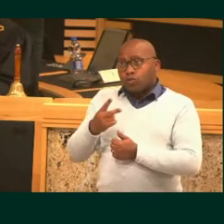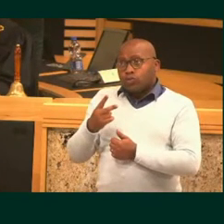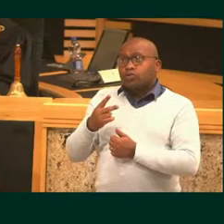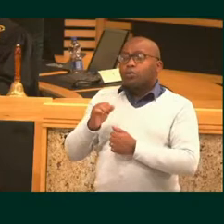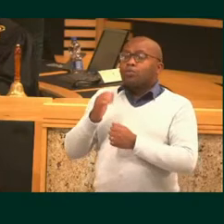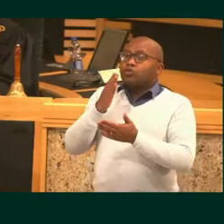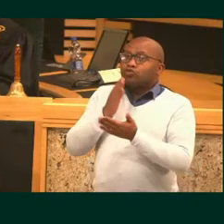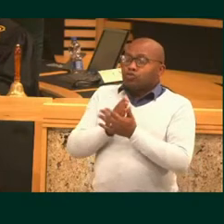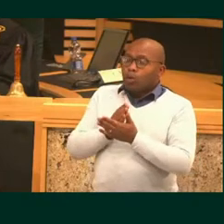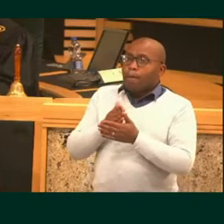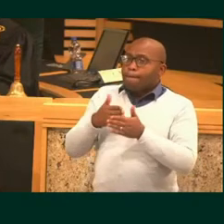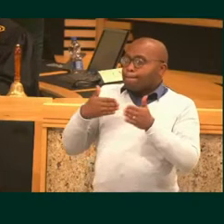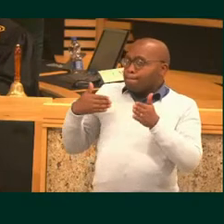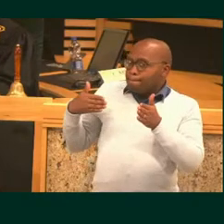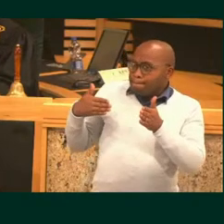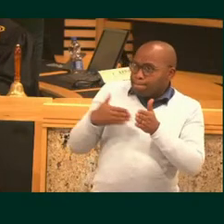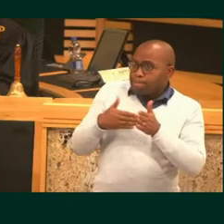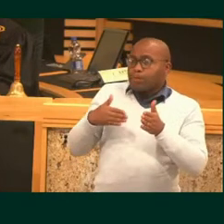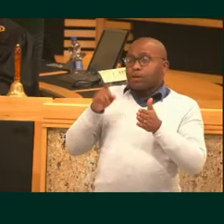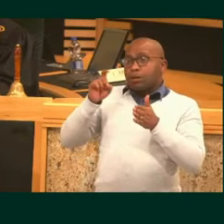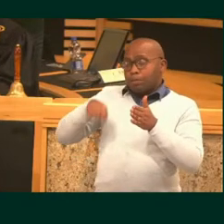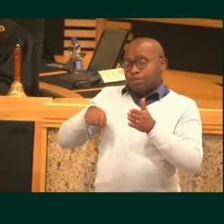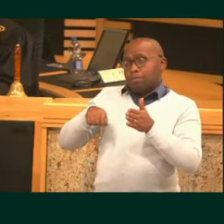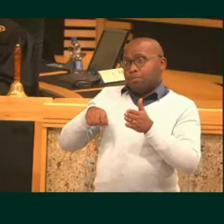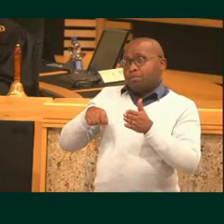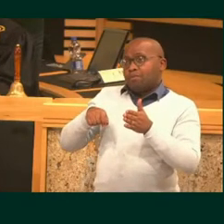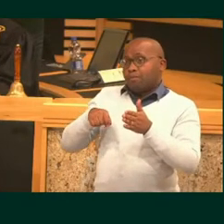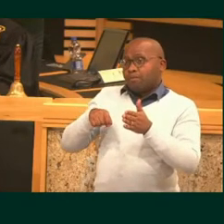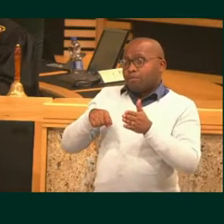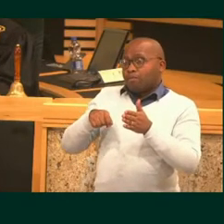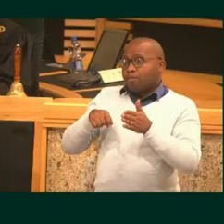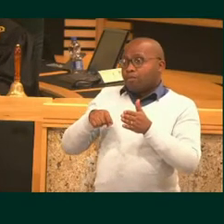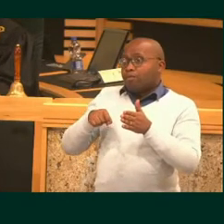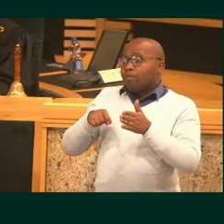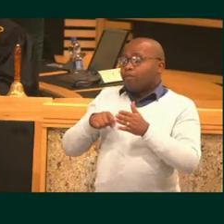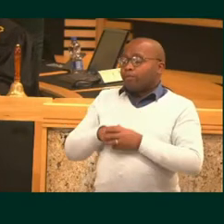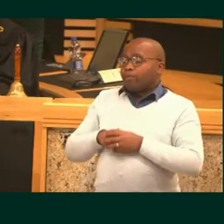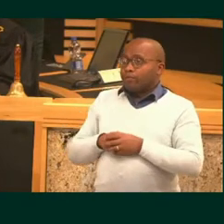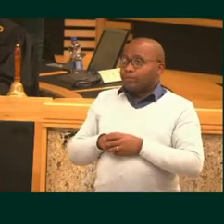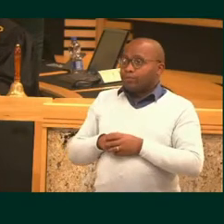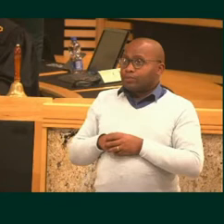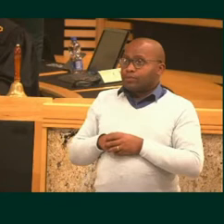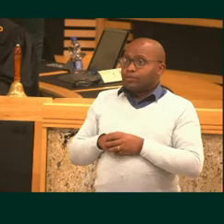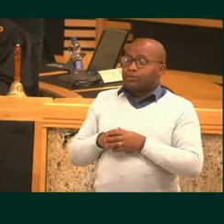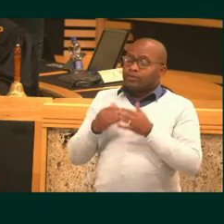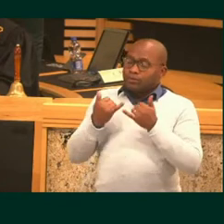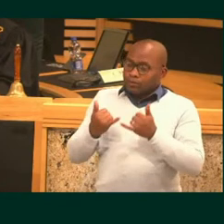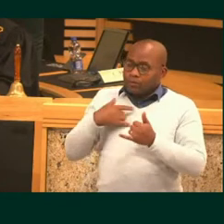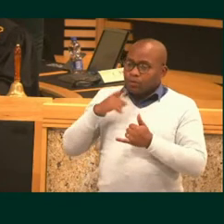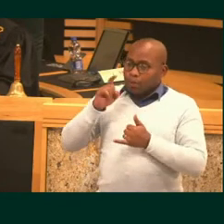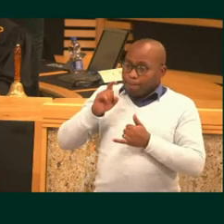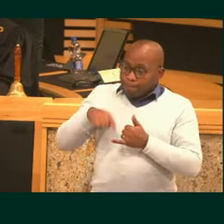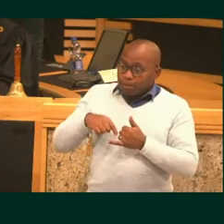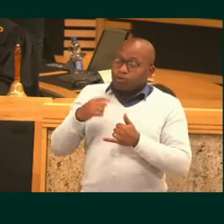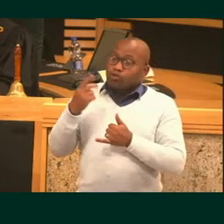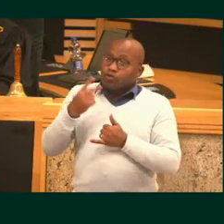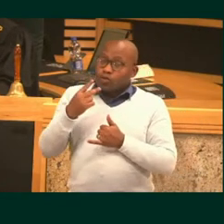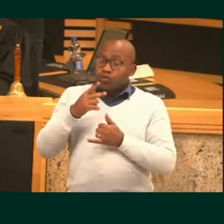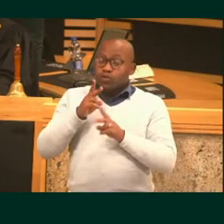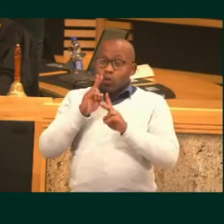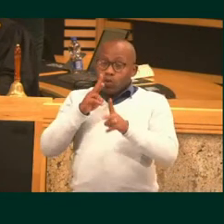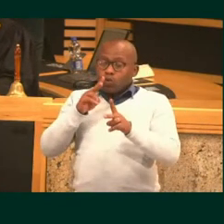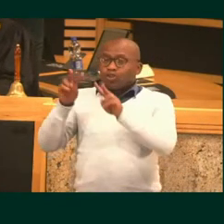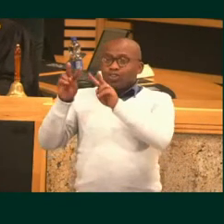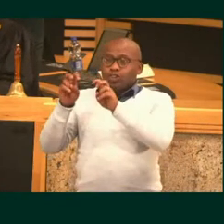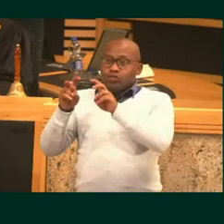producers who want to enter the market legally but are excluded ultimately address food insecurities and poverty